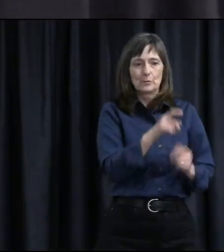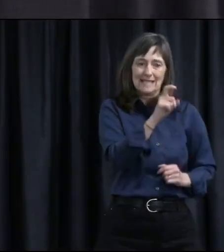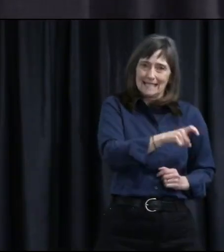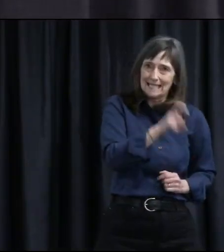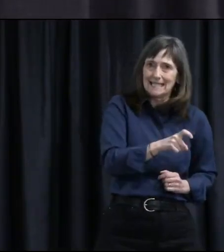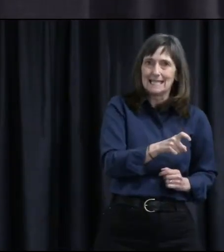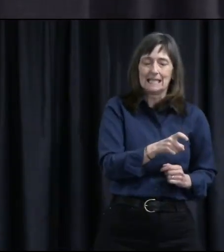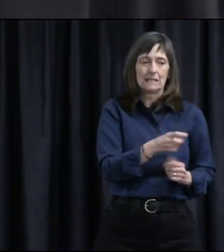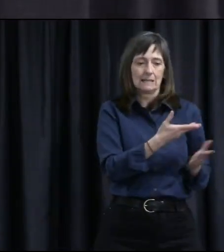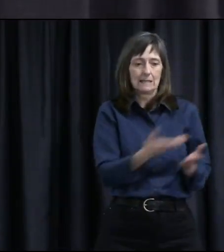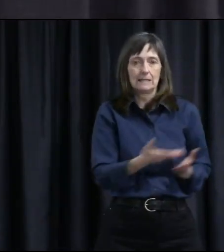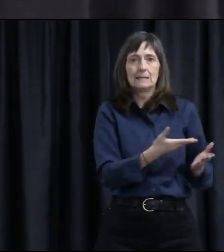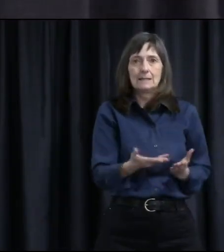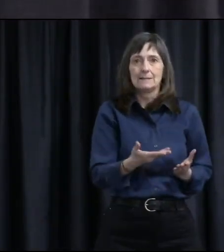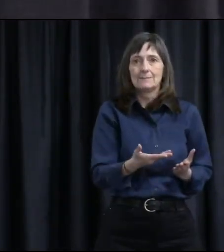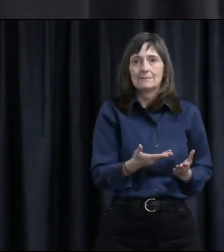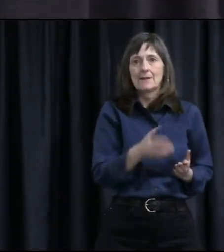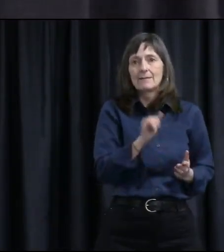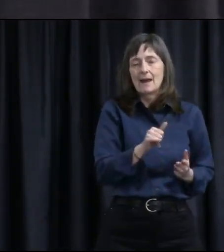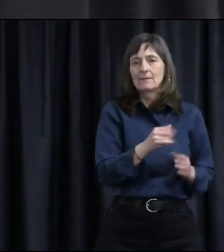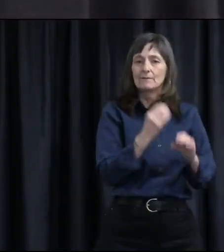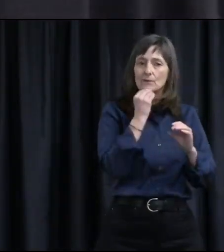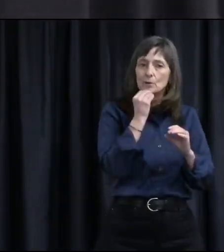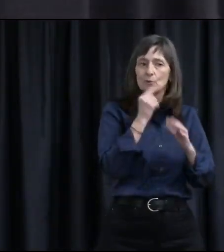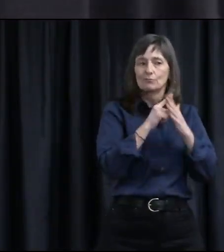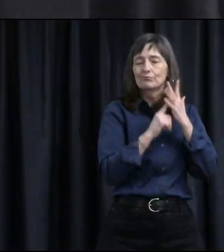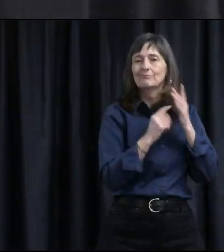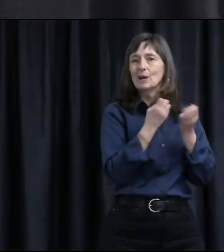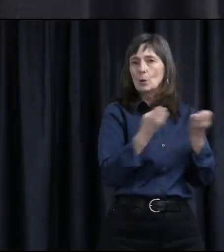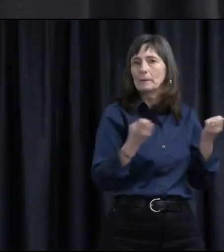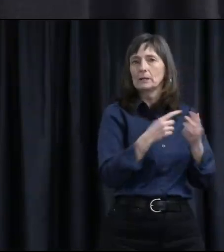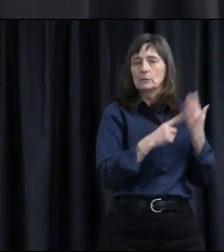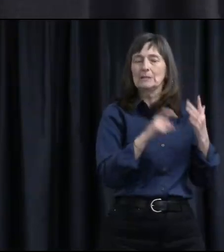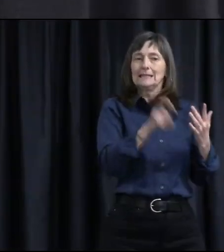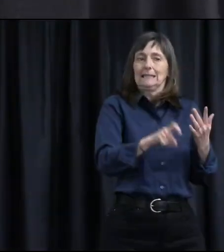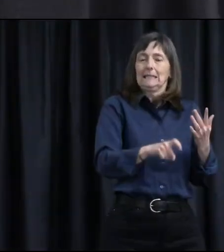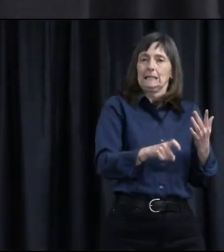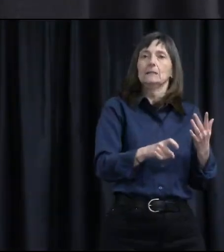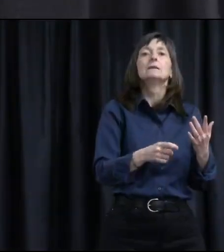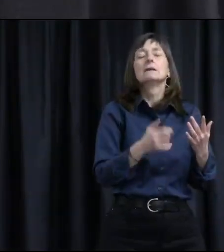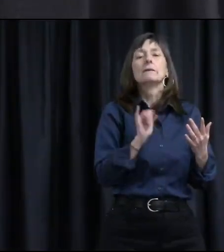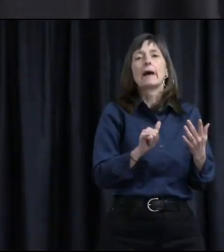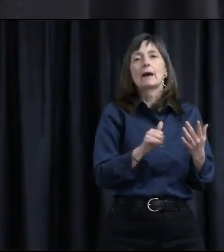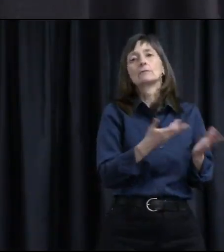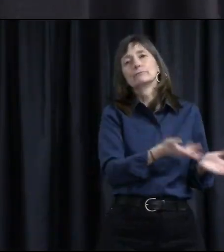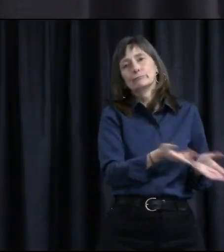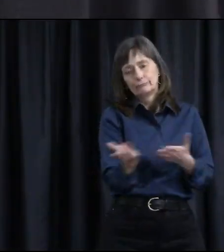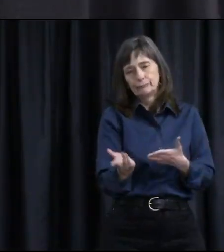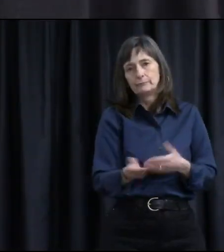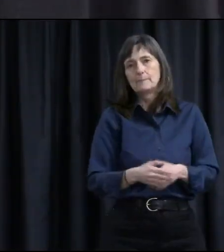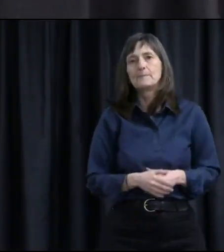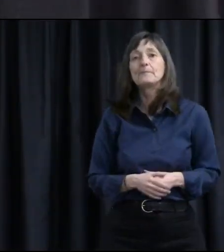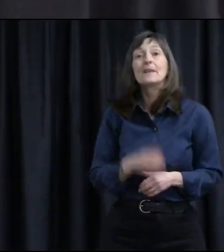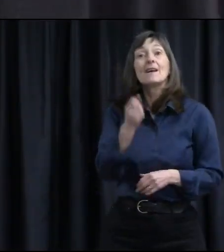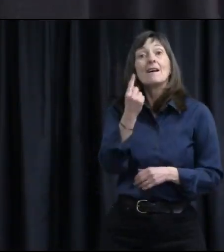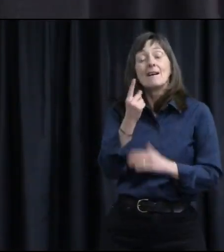the spread of COVID-19. And I also want to remind people that self-isolation doesn't mean that after 12 days or